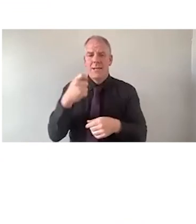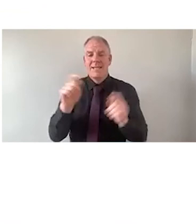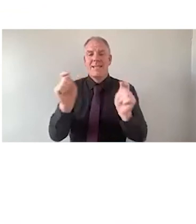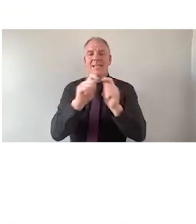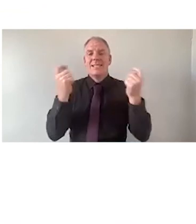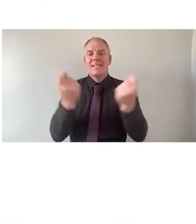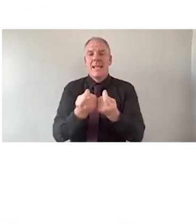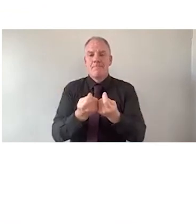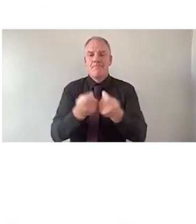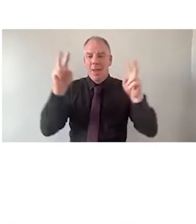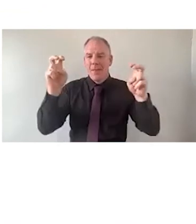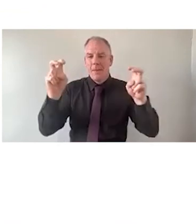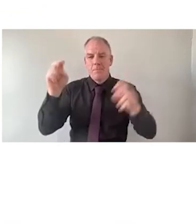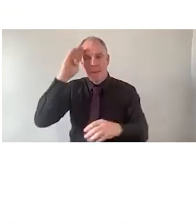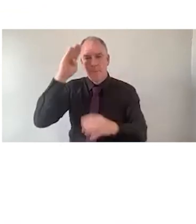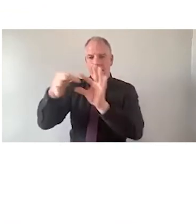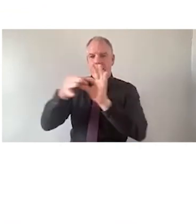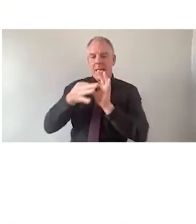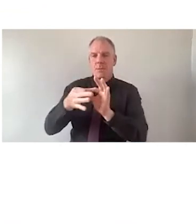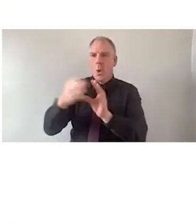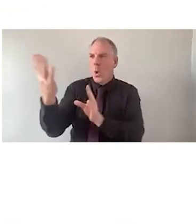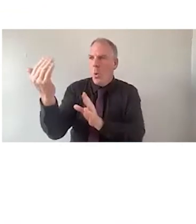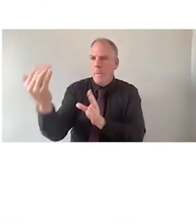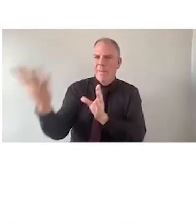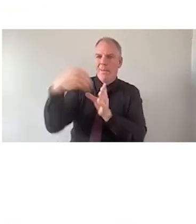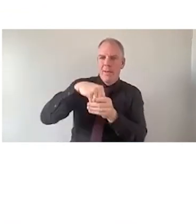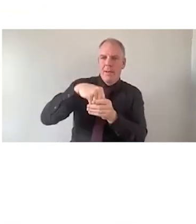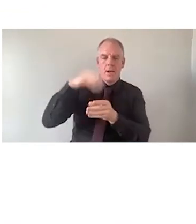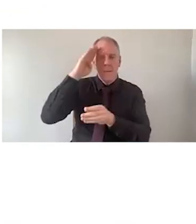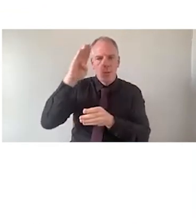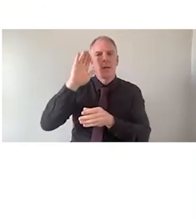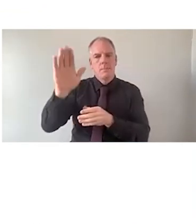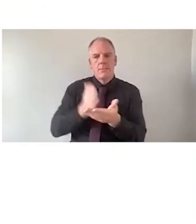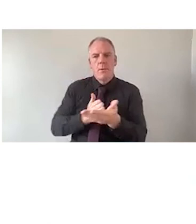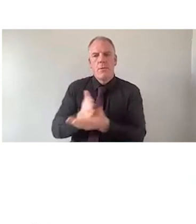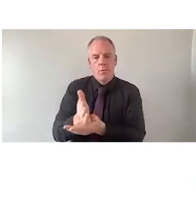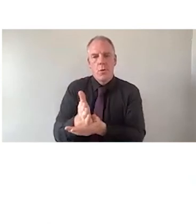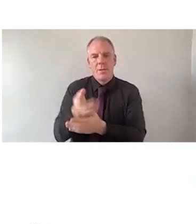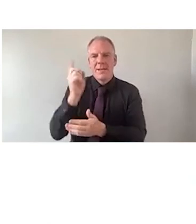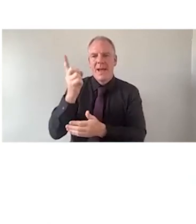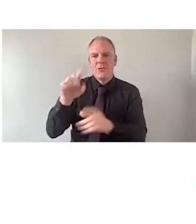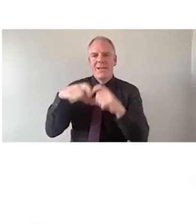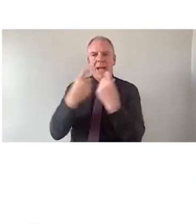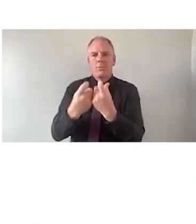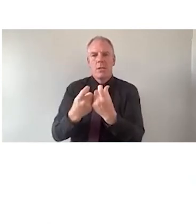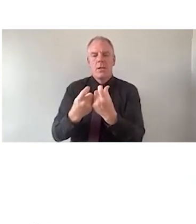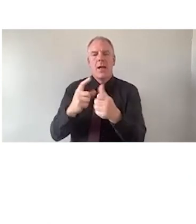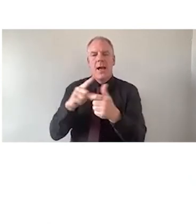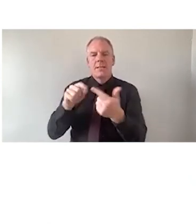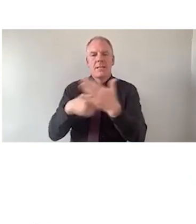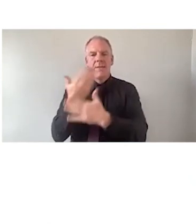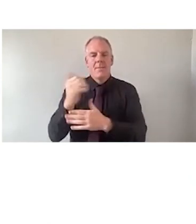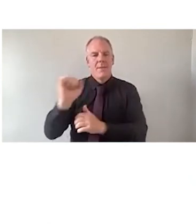this team of employer engagement and employer support and co-opting employers, that's something very much to be driven through the Labour Market Advisory Council and the development of